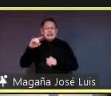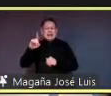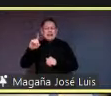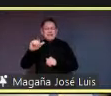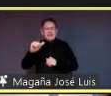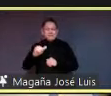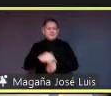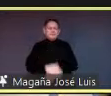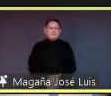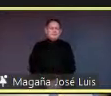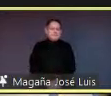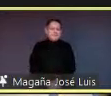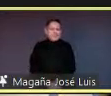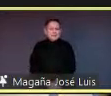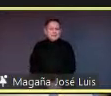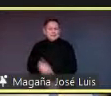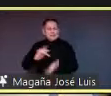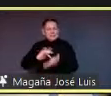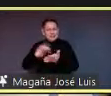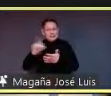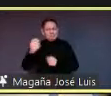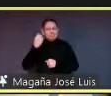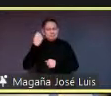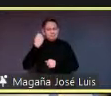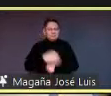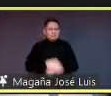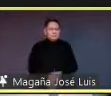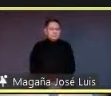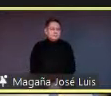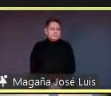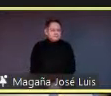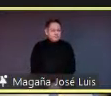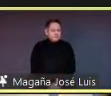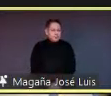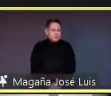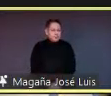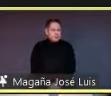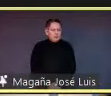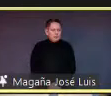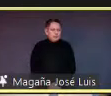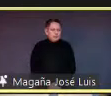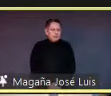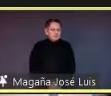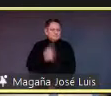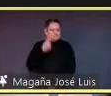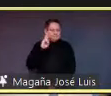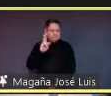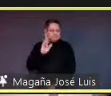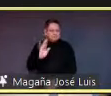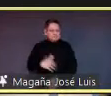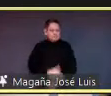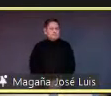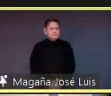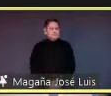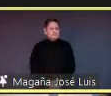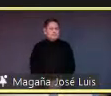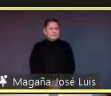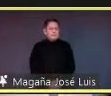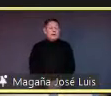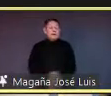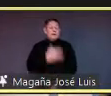getting greetings from the audience listening to us in Ensenada. We can see your slides very well